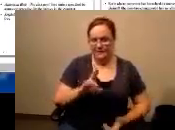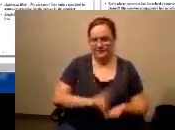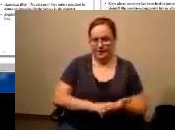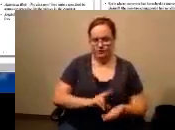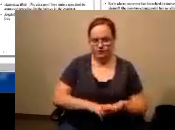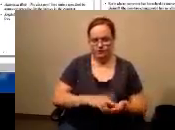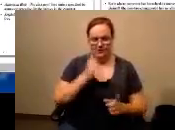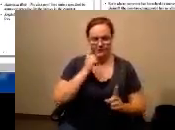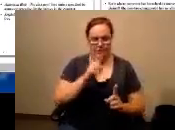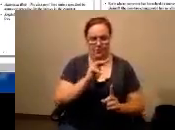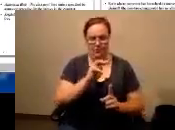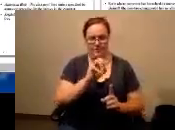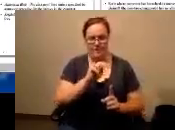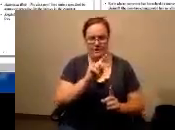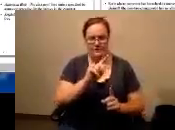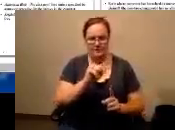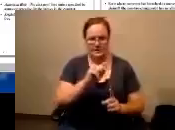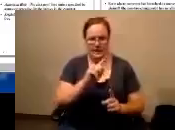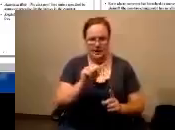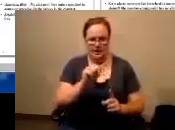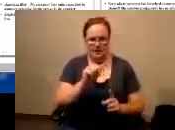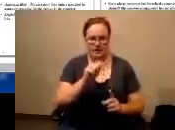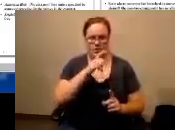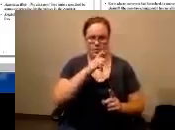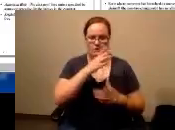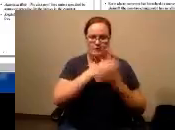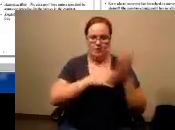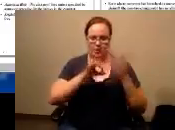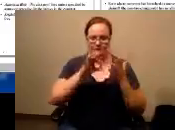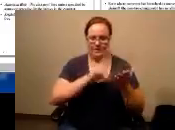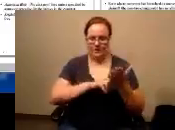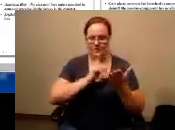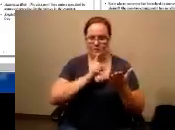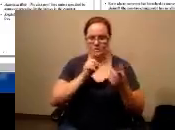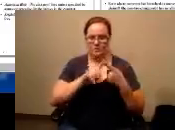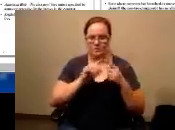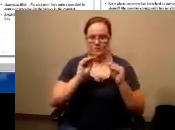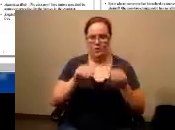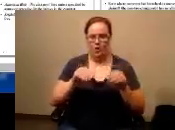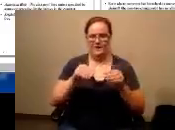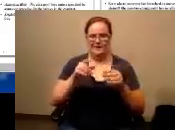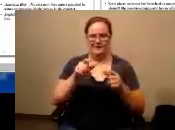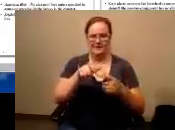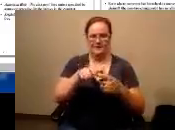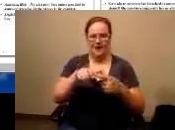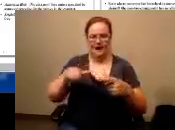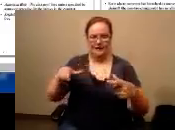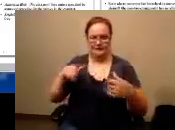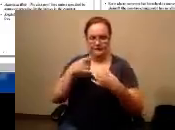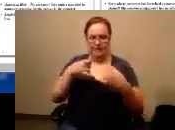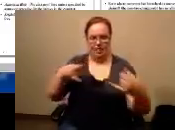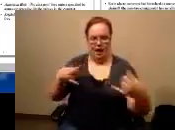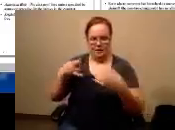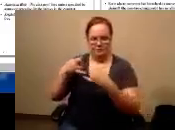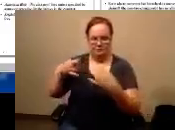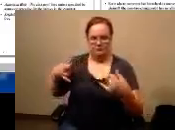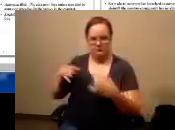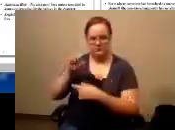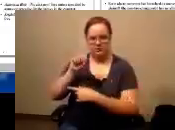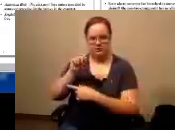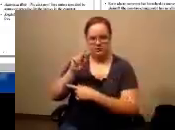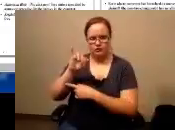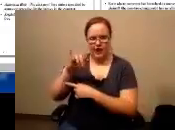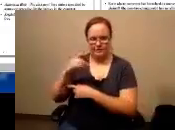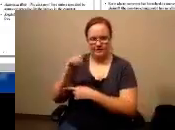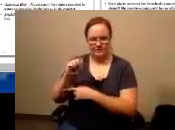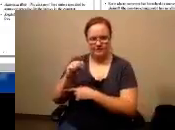from Montana, whose part of the contract was to put the striping down. The striping in the middle of the road, the yellow